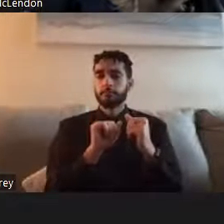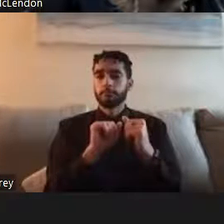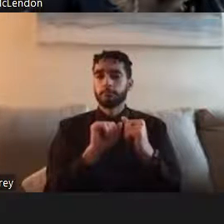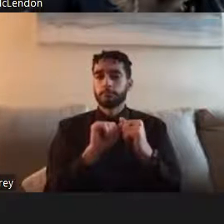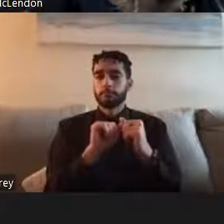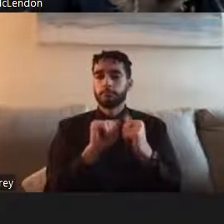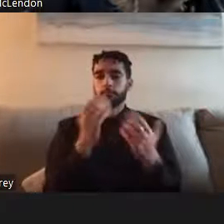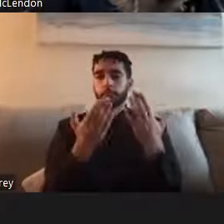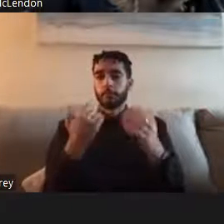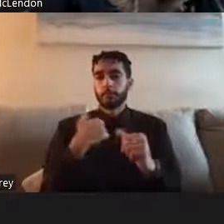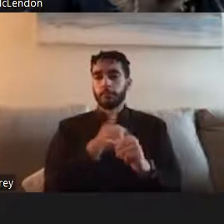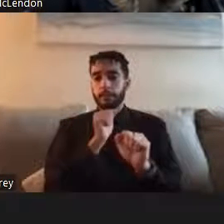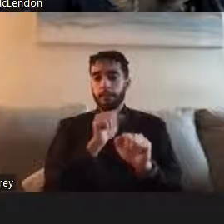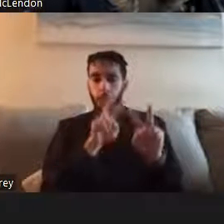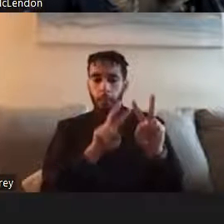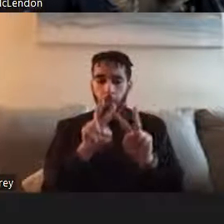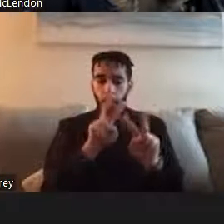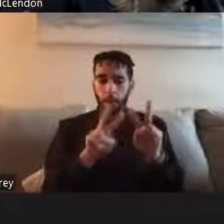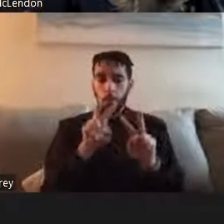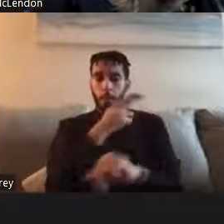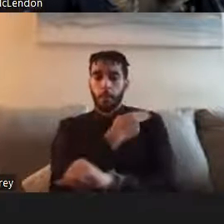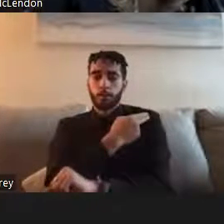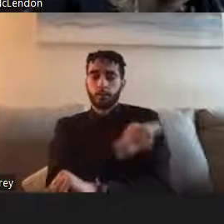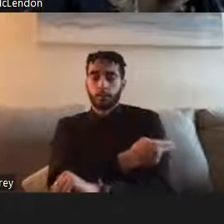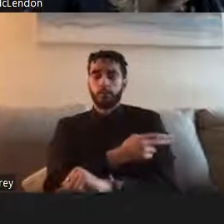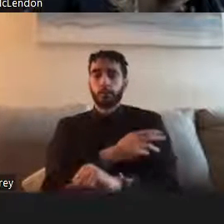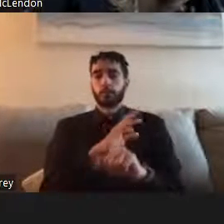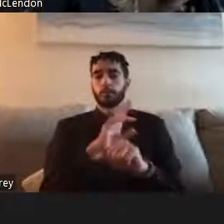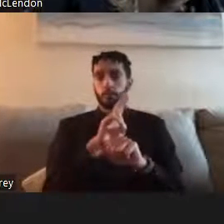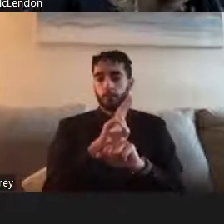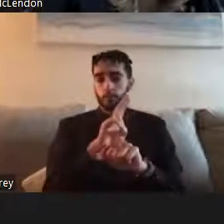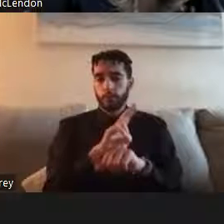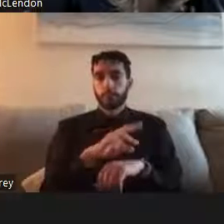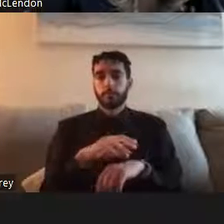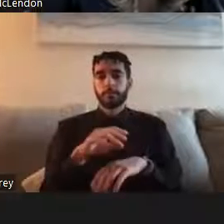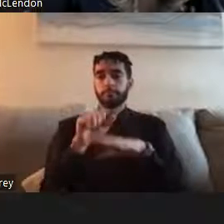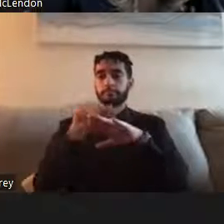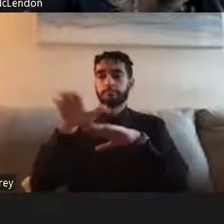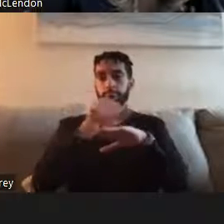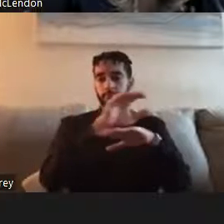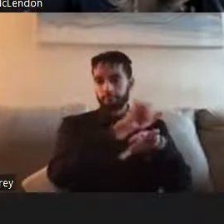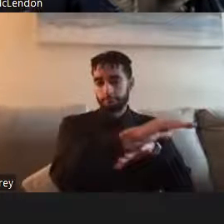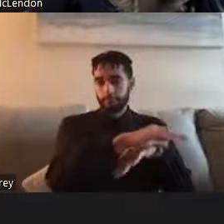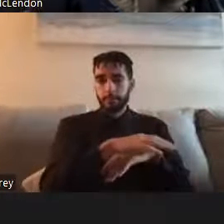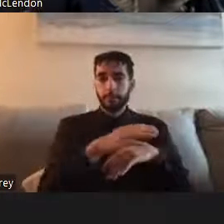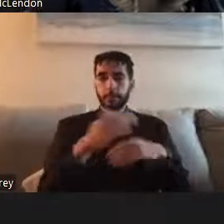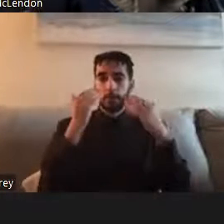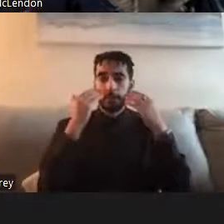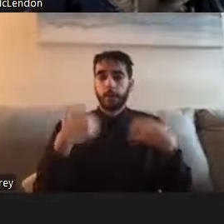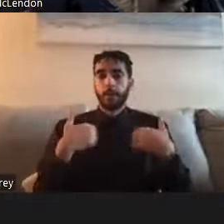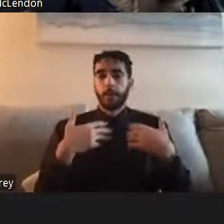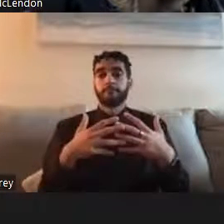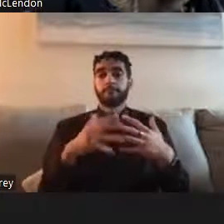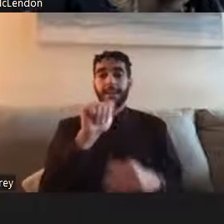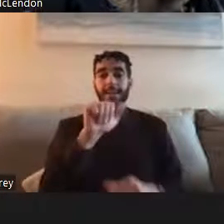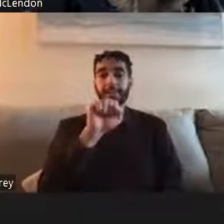that we might look at around hospital admissions, ER use, and discharge planning, because some assets are starting to line up